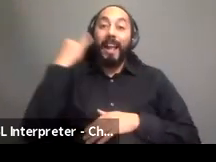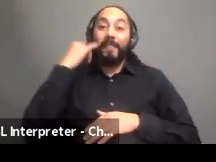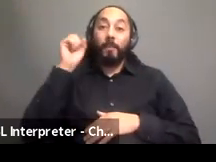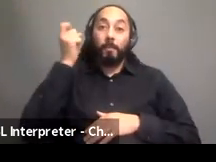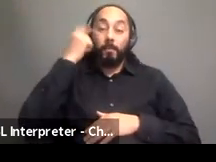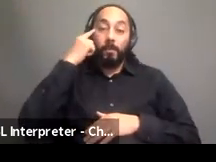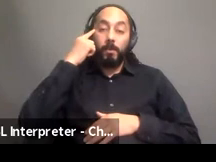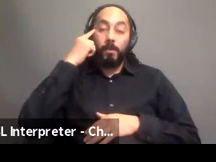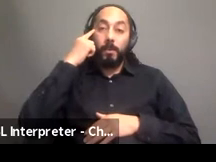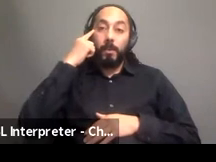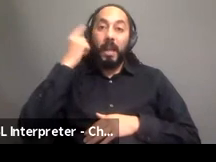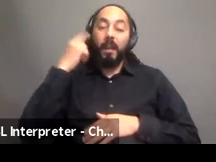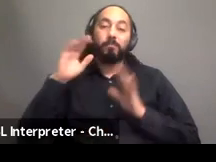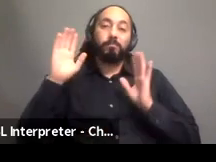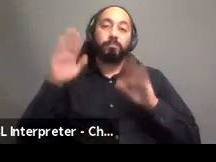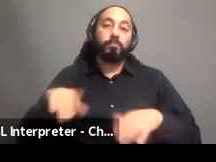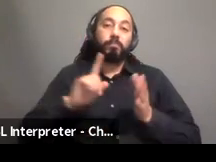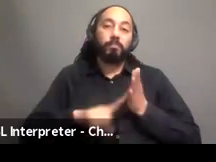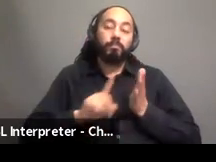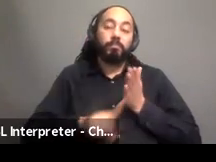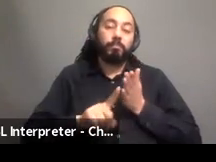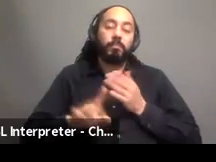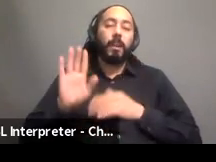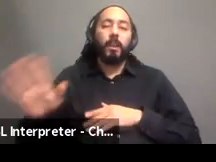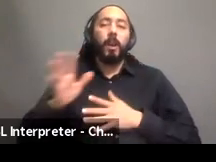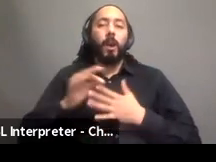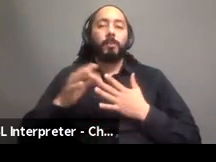not investigating, what might Taylor's options look like?